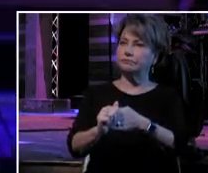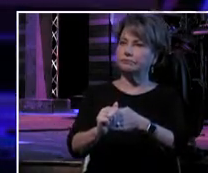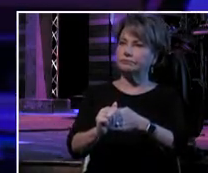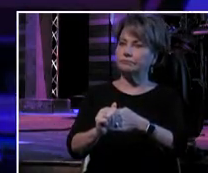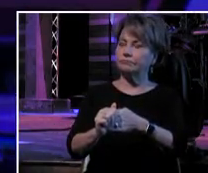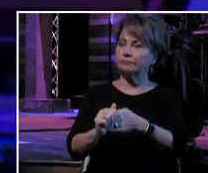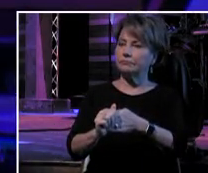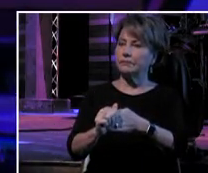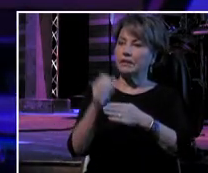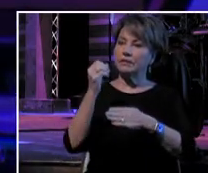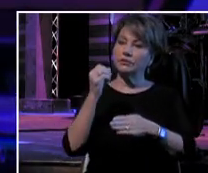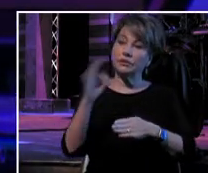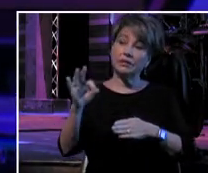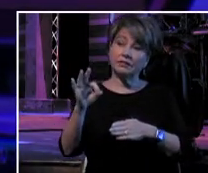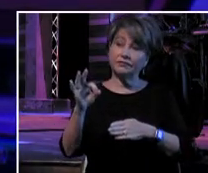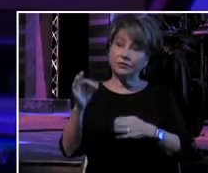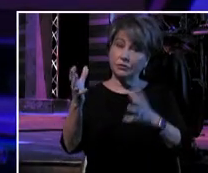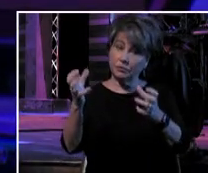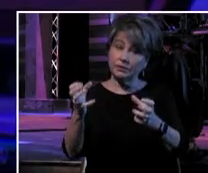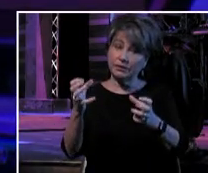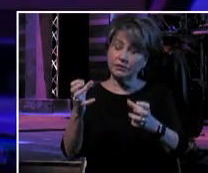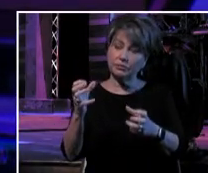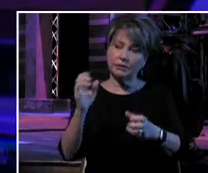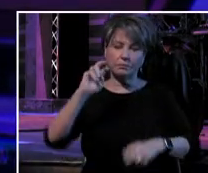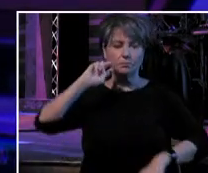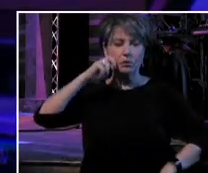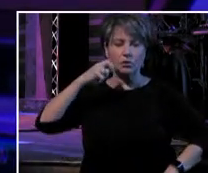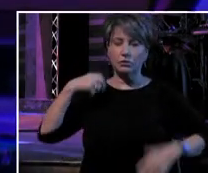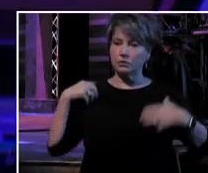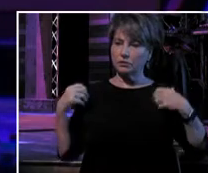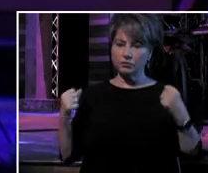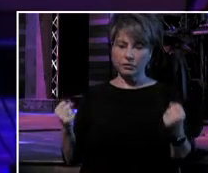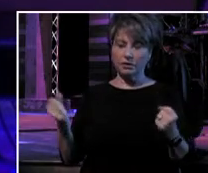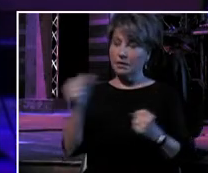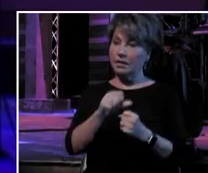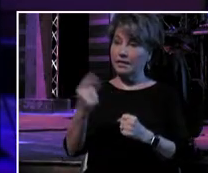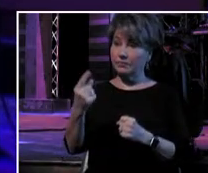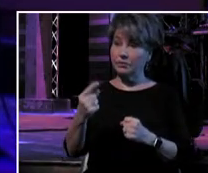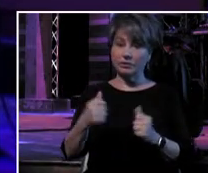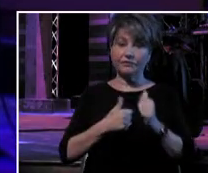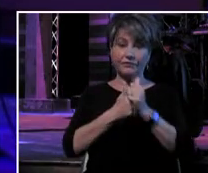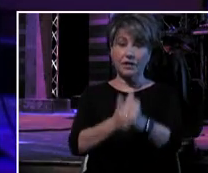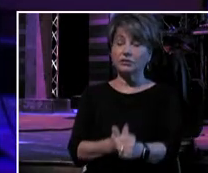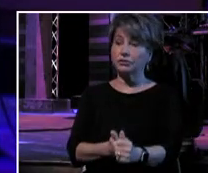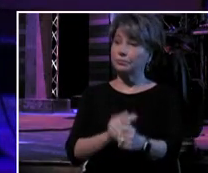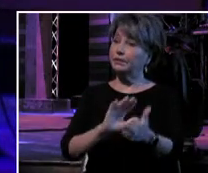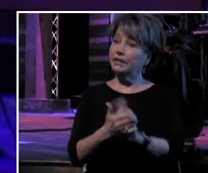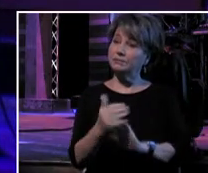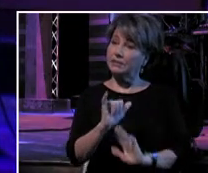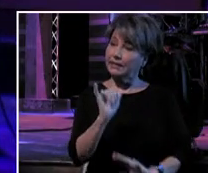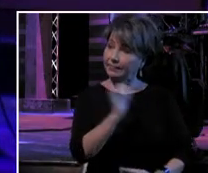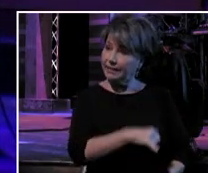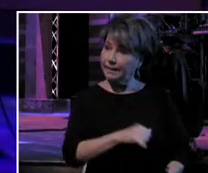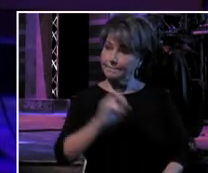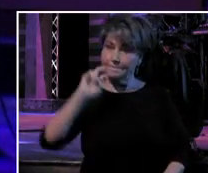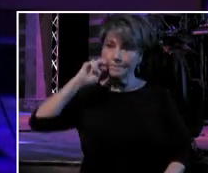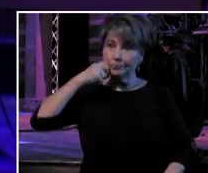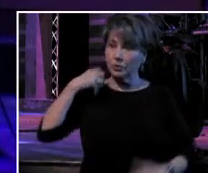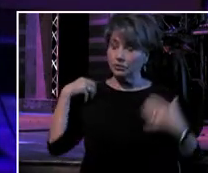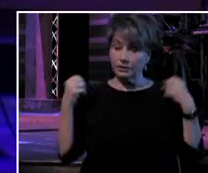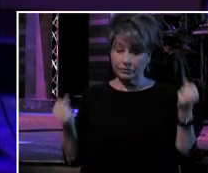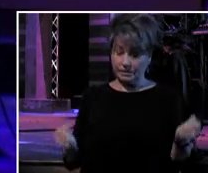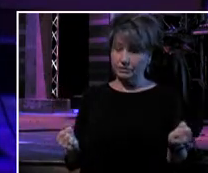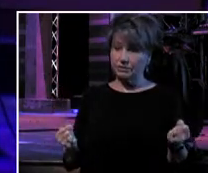Where you're willing to be bold and courageous, anyone who follows you will be bold and courageous. It's